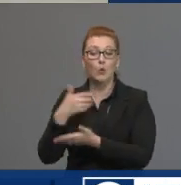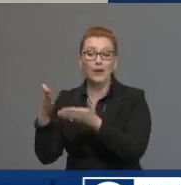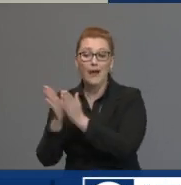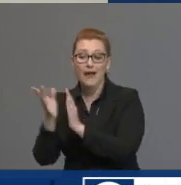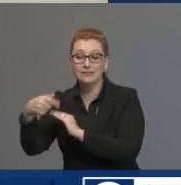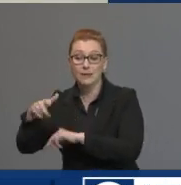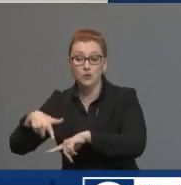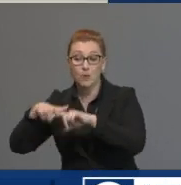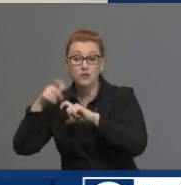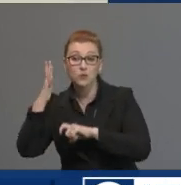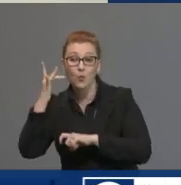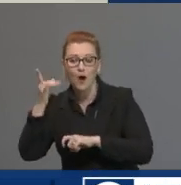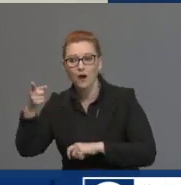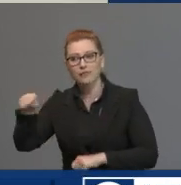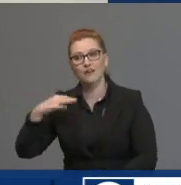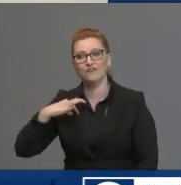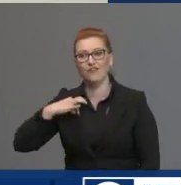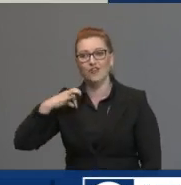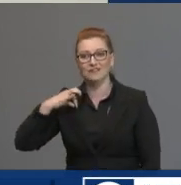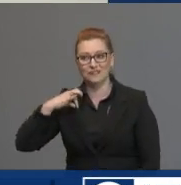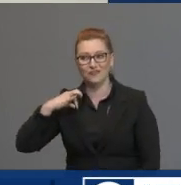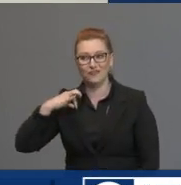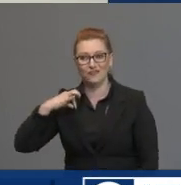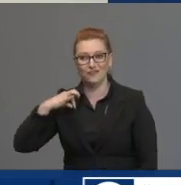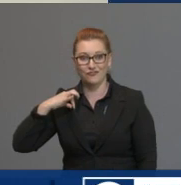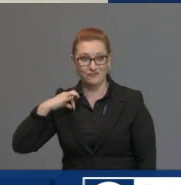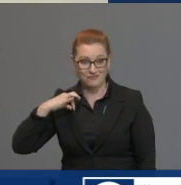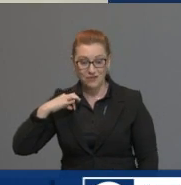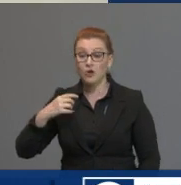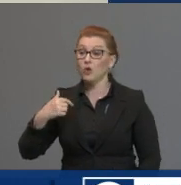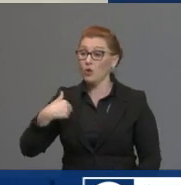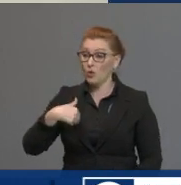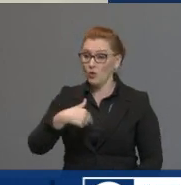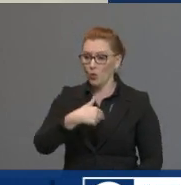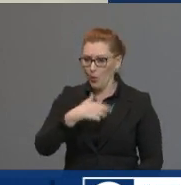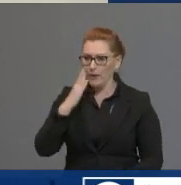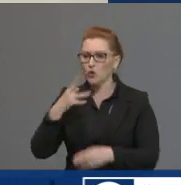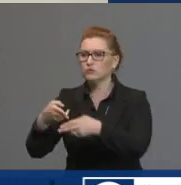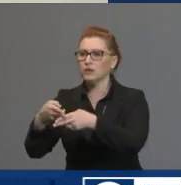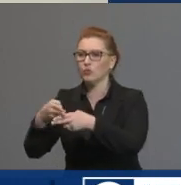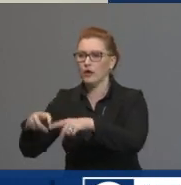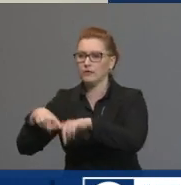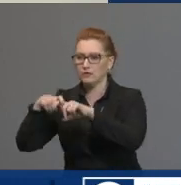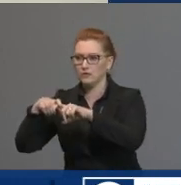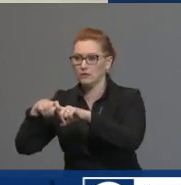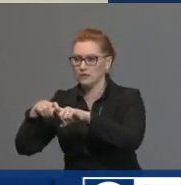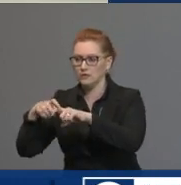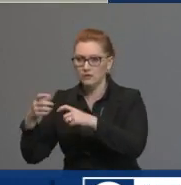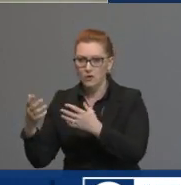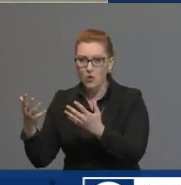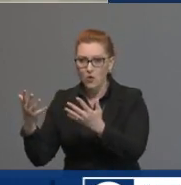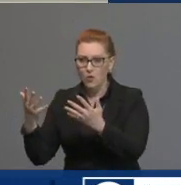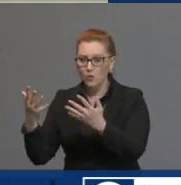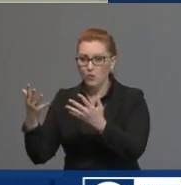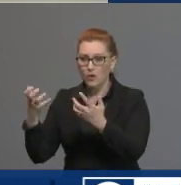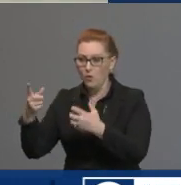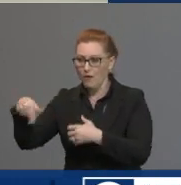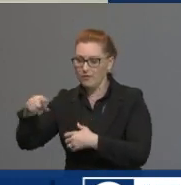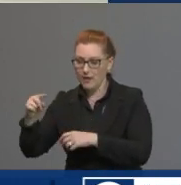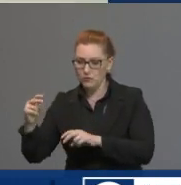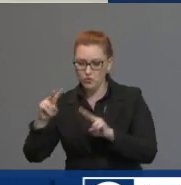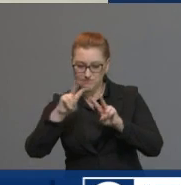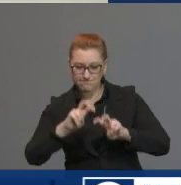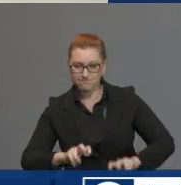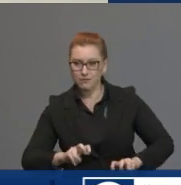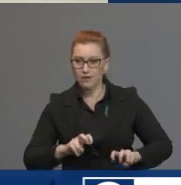them to pause because they had volunteered their time. We knew that we wanted to bring them back to look at flu with COVID during the